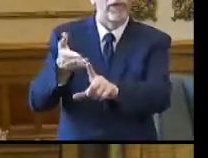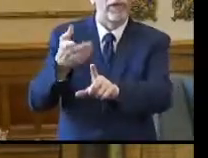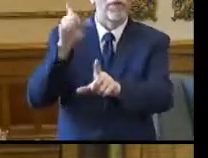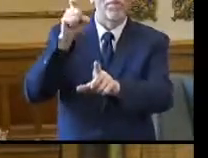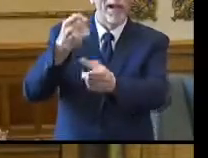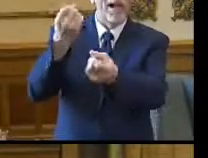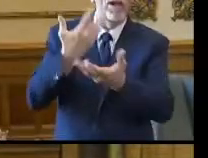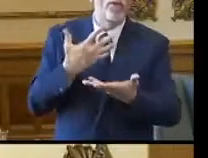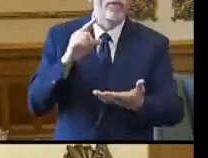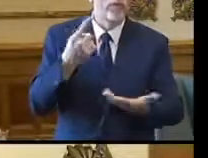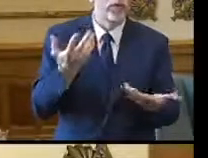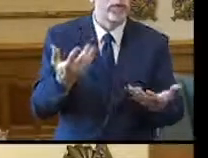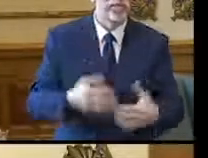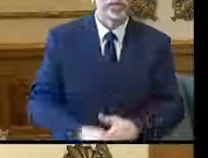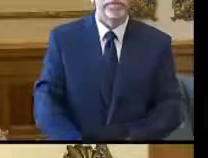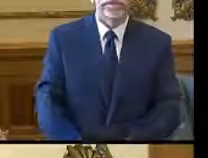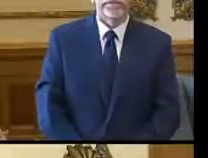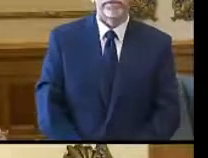know.